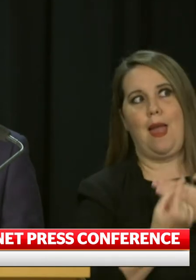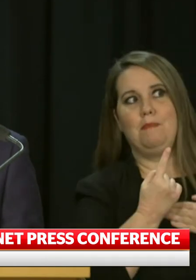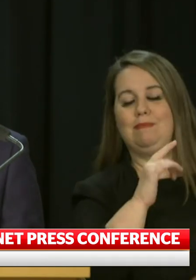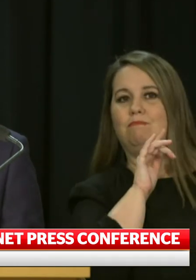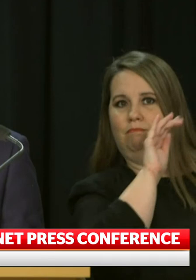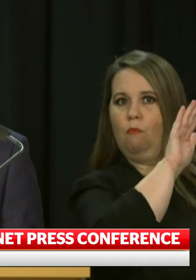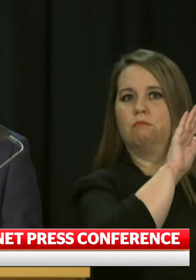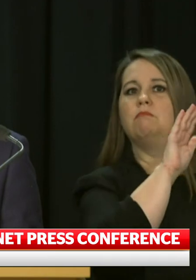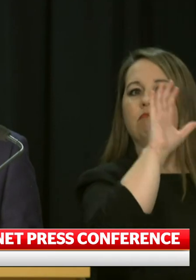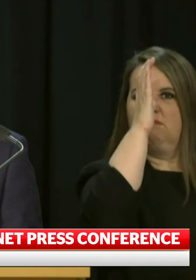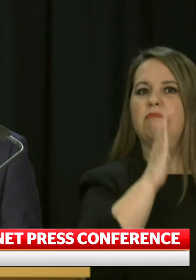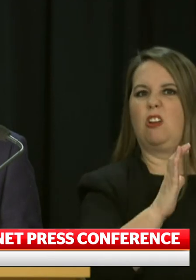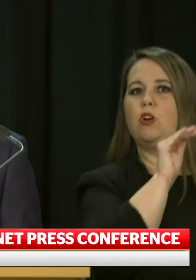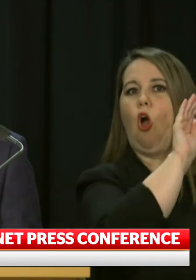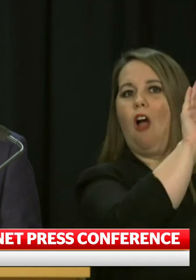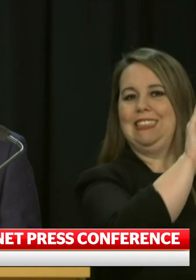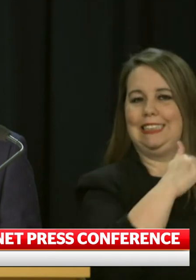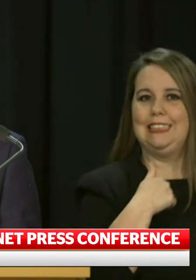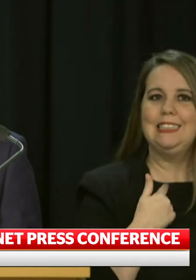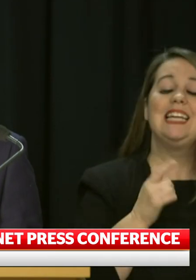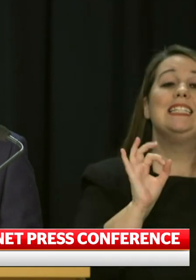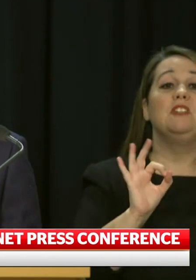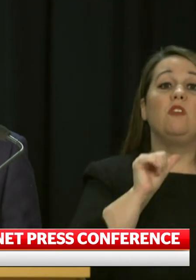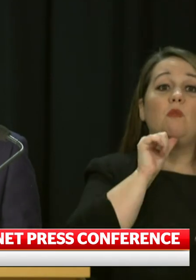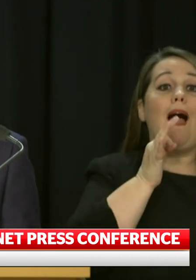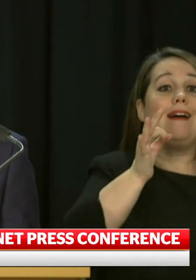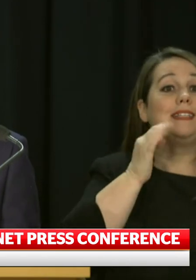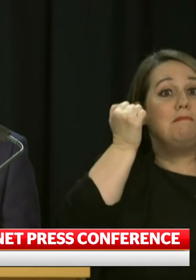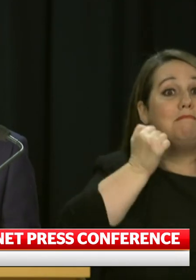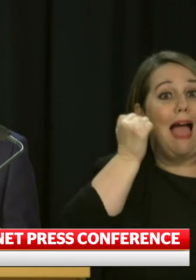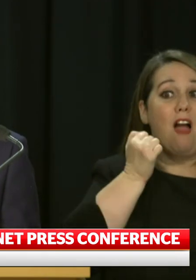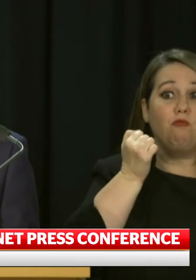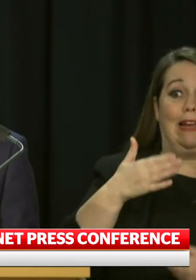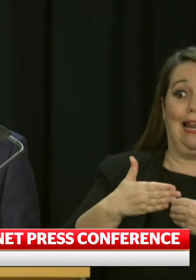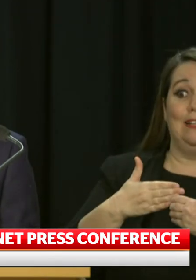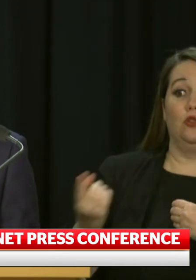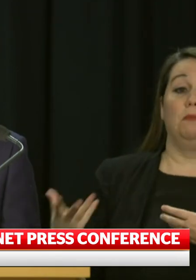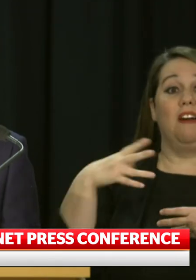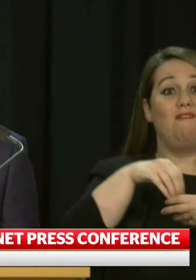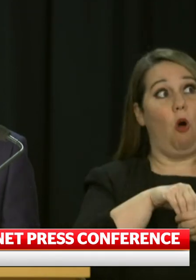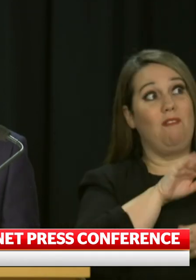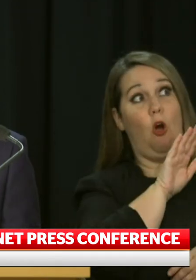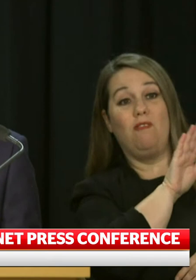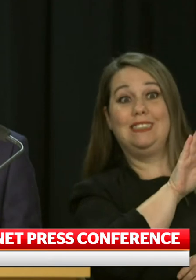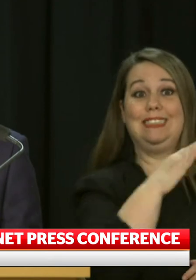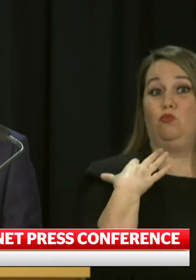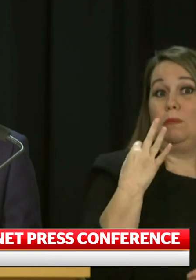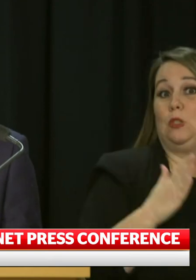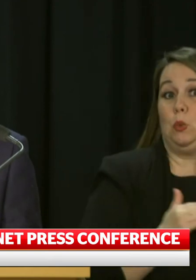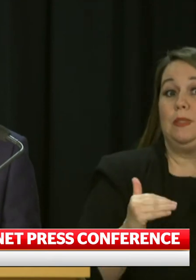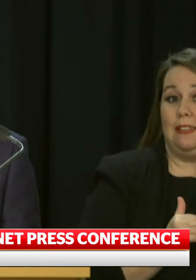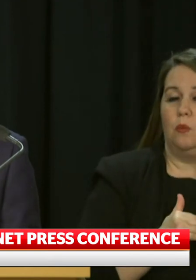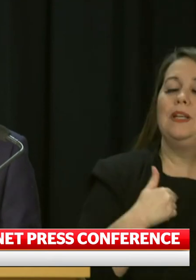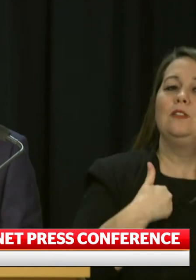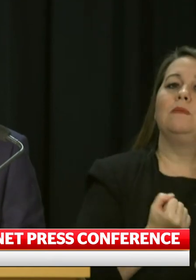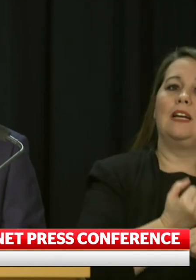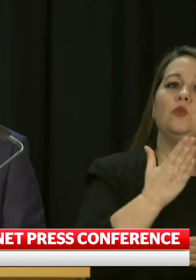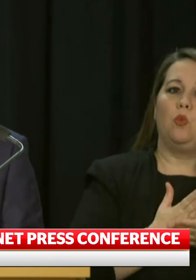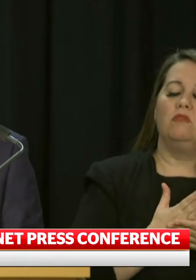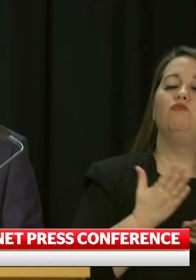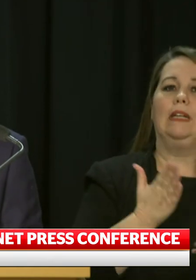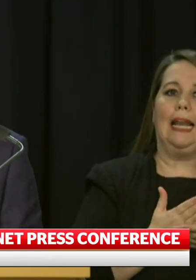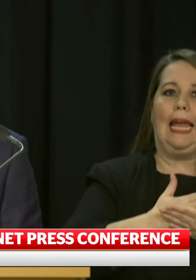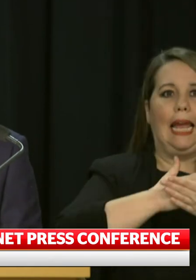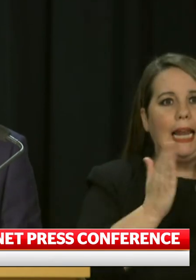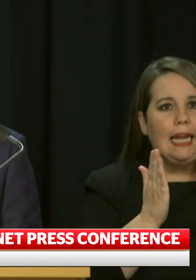our Māori leaders to be involved in those things. I think it's important that we make sure that we're really clear on those things and everybody understands